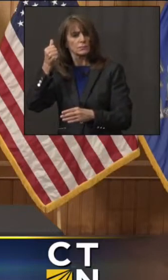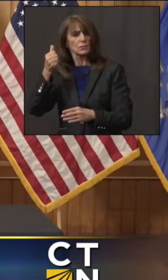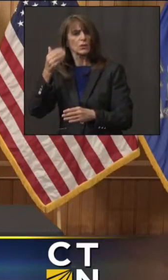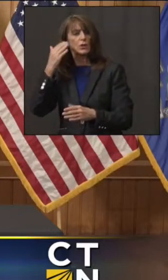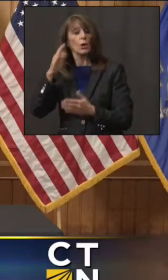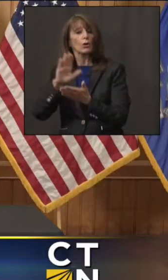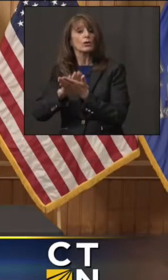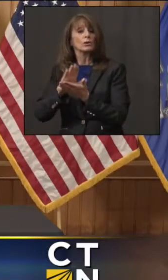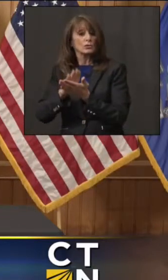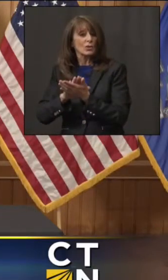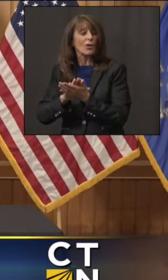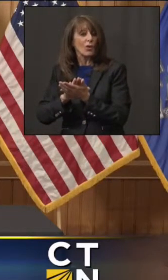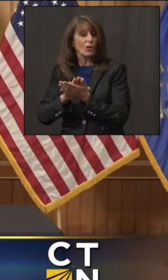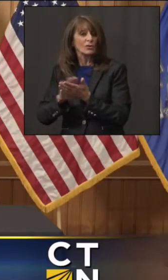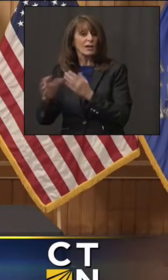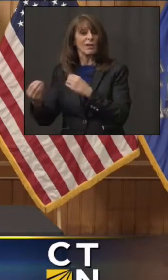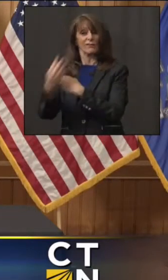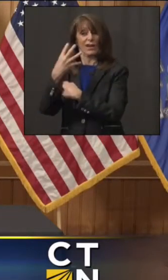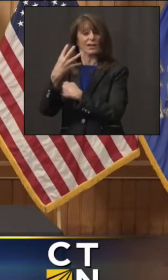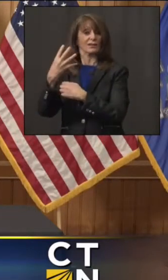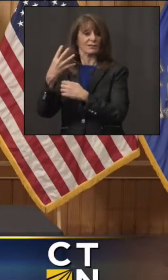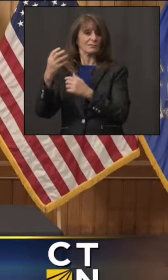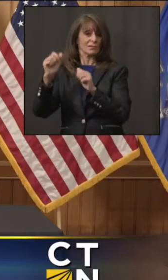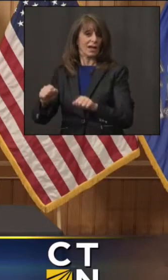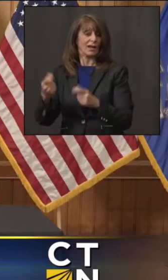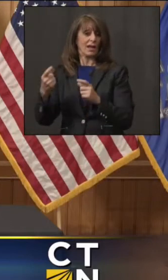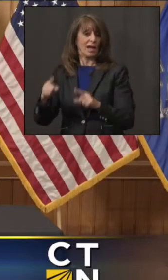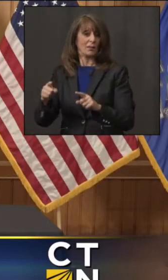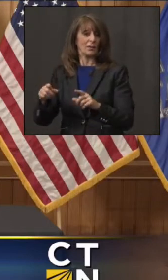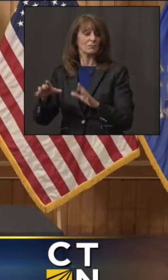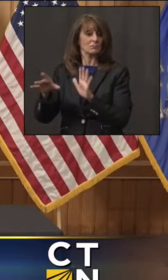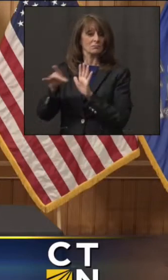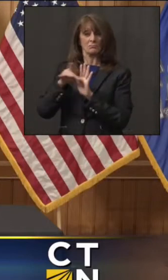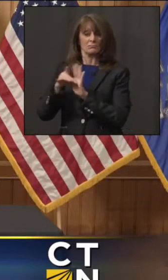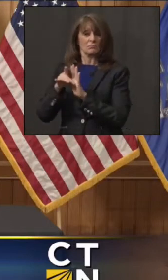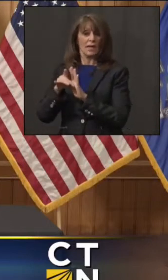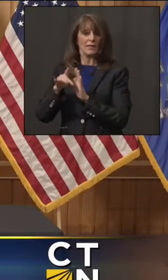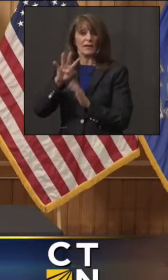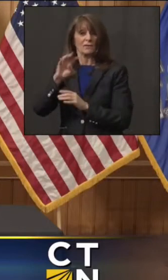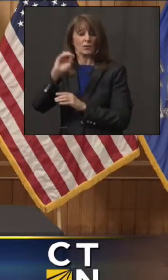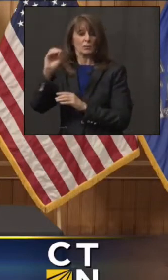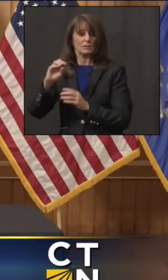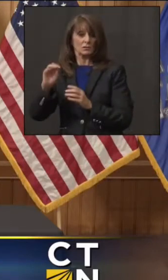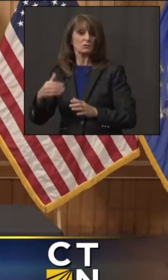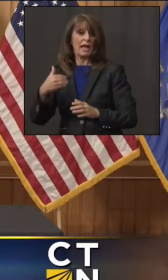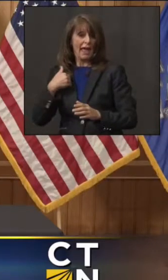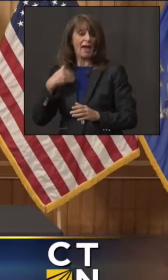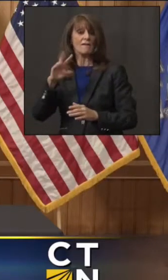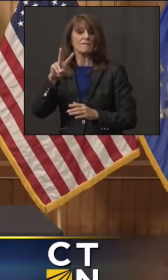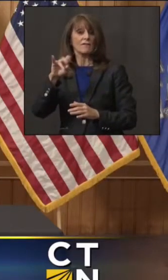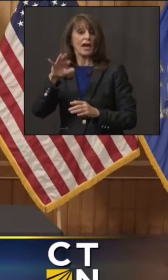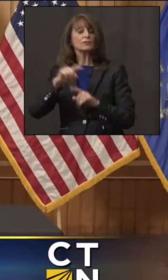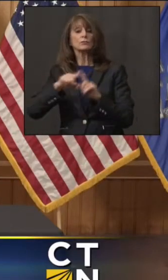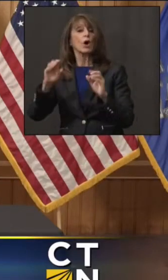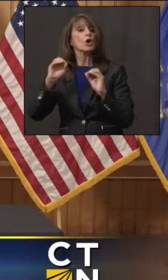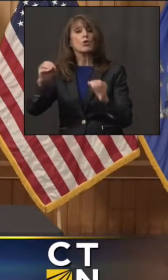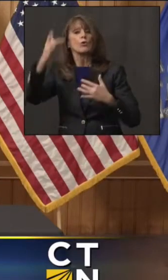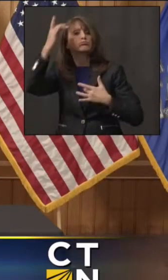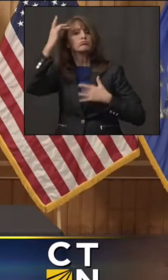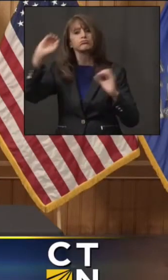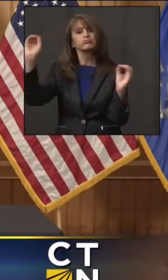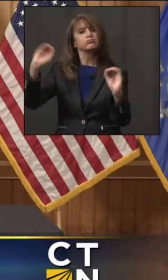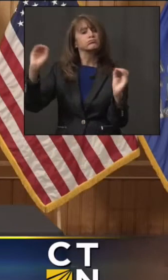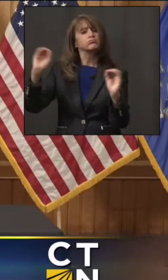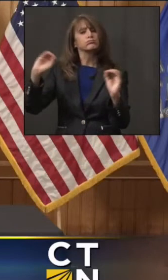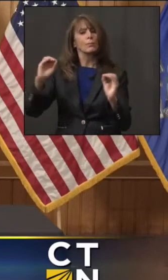the effects of community spread. And up to 40% of young people can have the virus without having any symptoms. And I believe